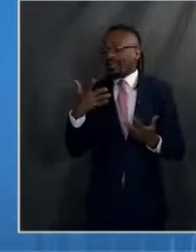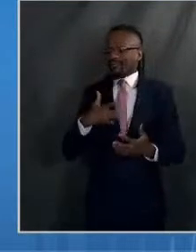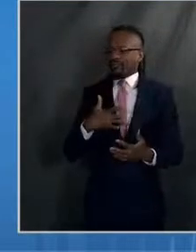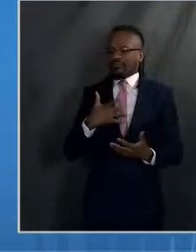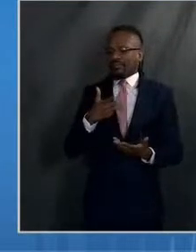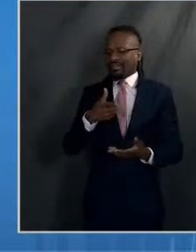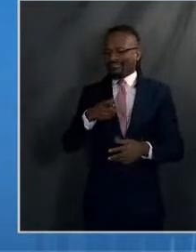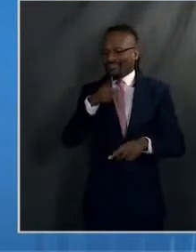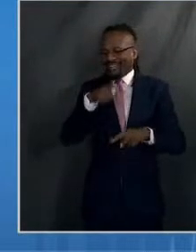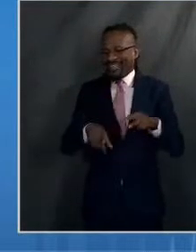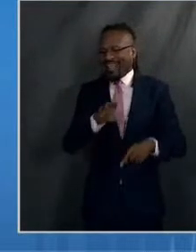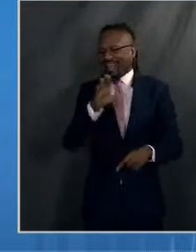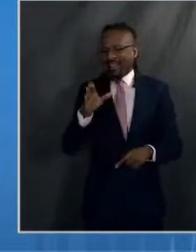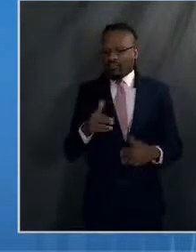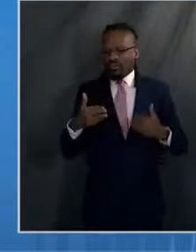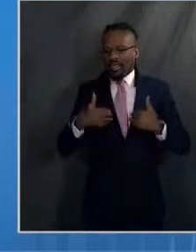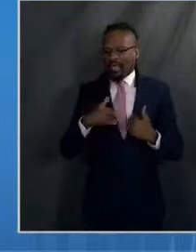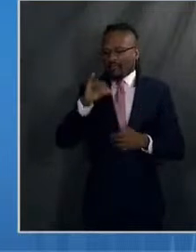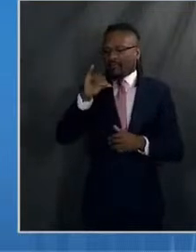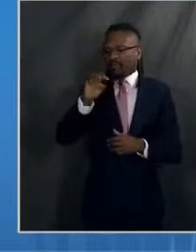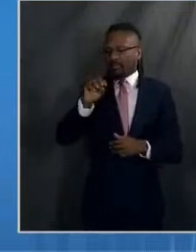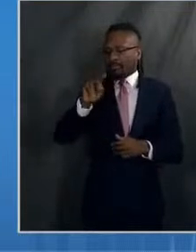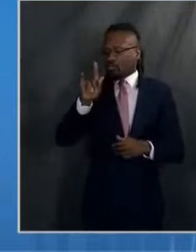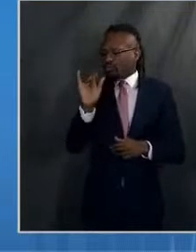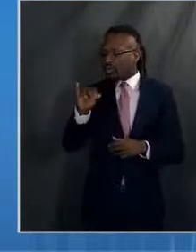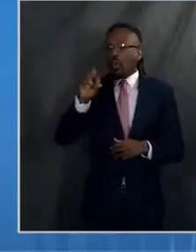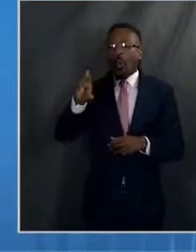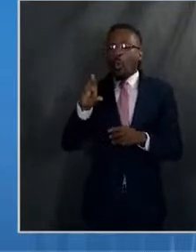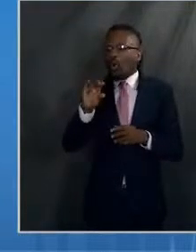point, or if more variants continue to spread.